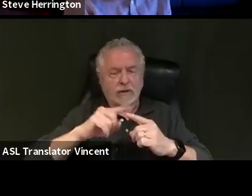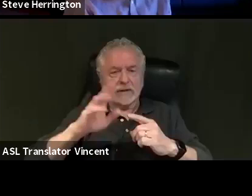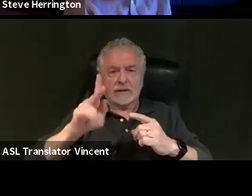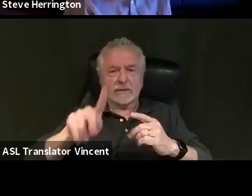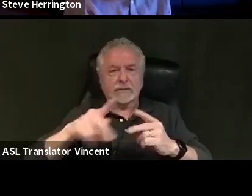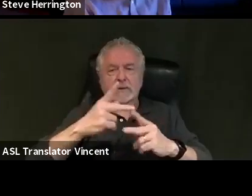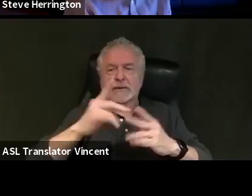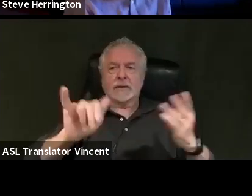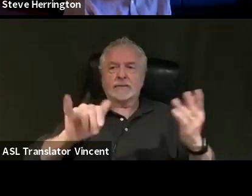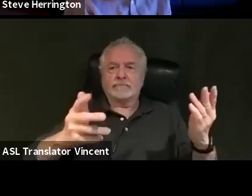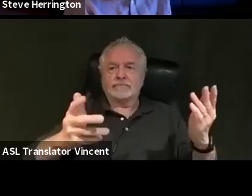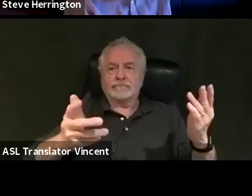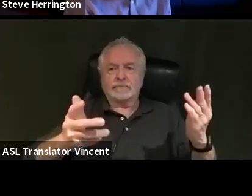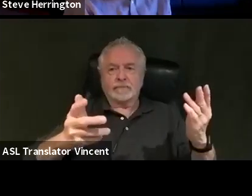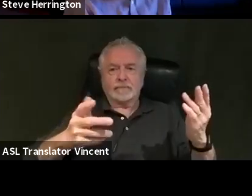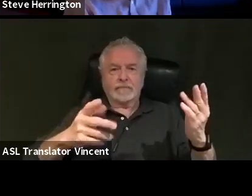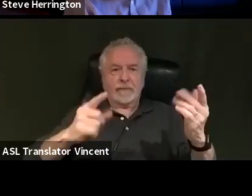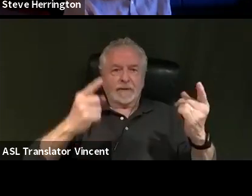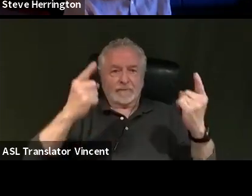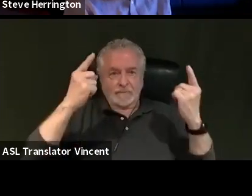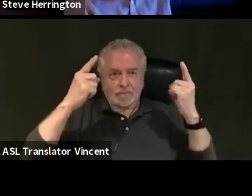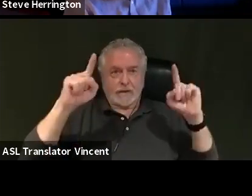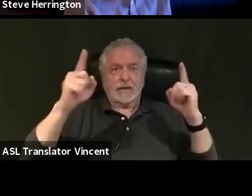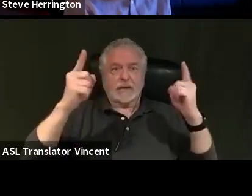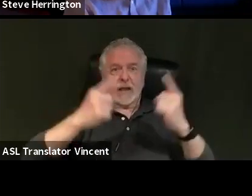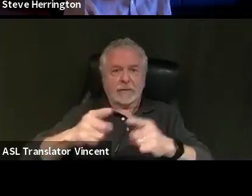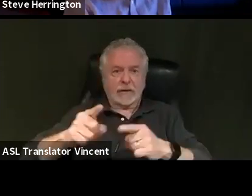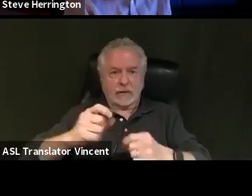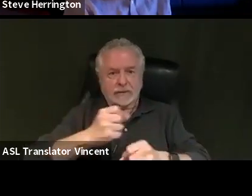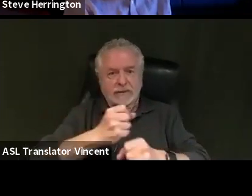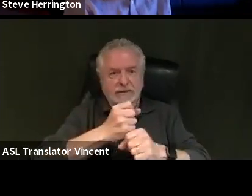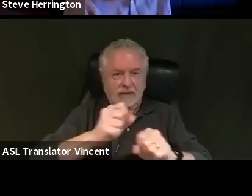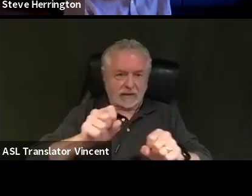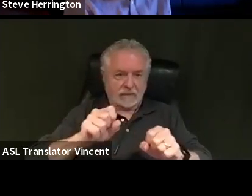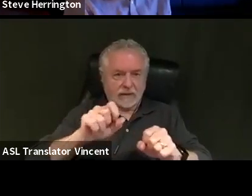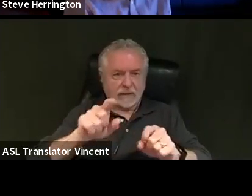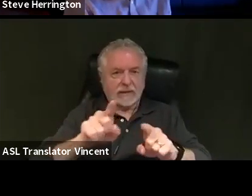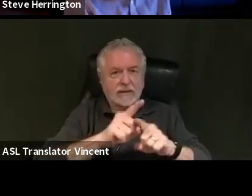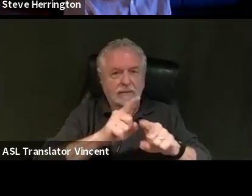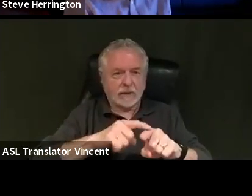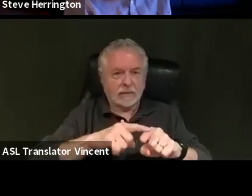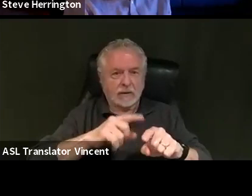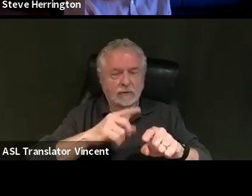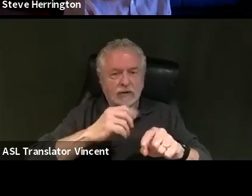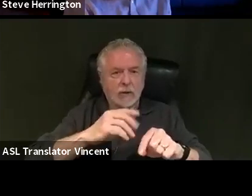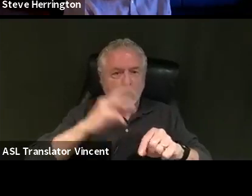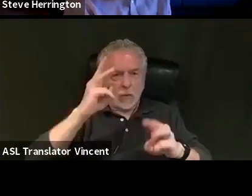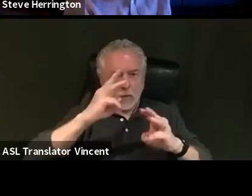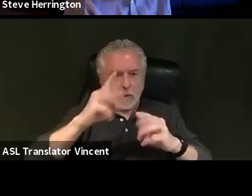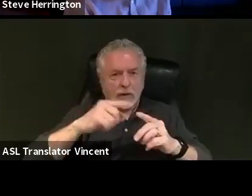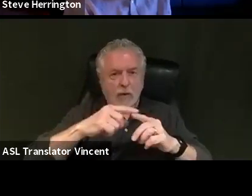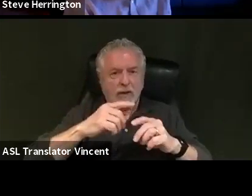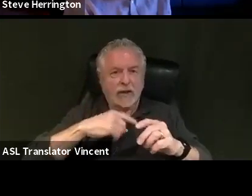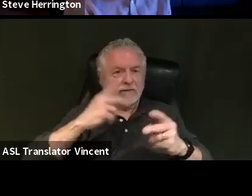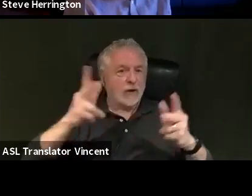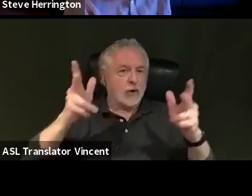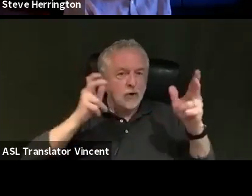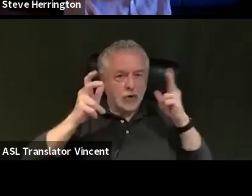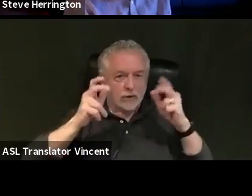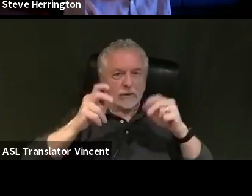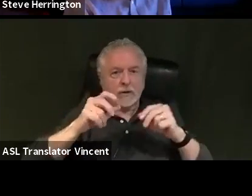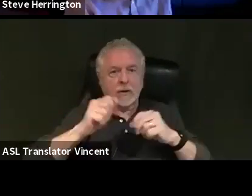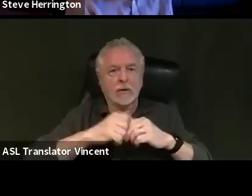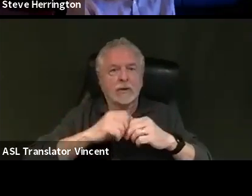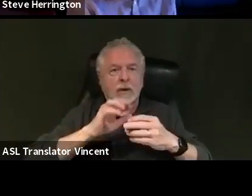of like, it's finally happening that we're going to be safe. But at the same time, I'm just a little bit worried about what I've heard